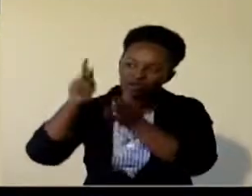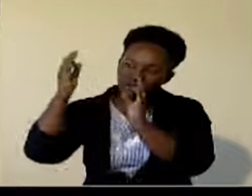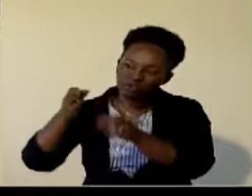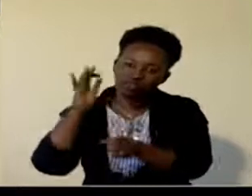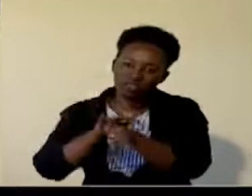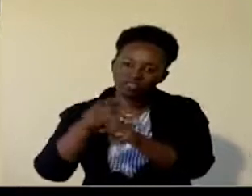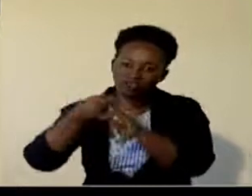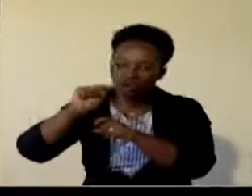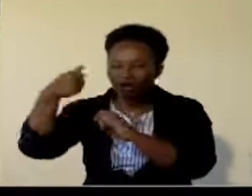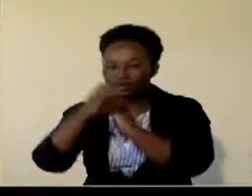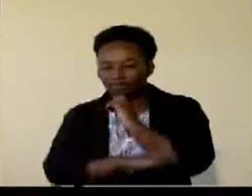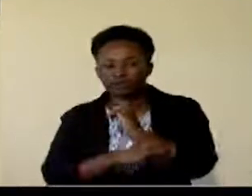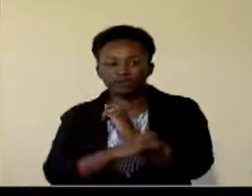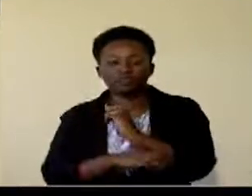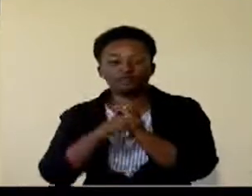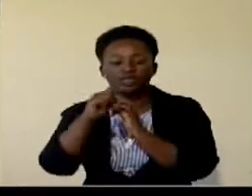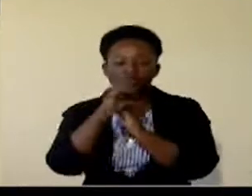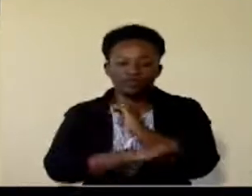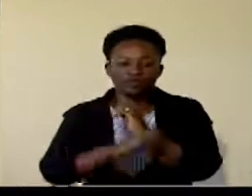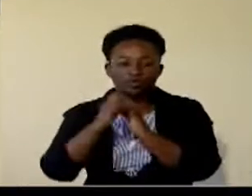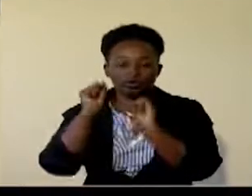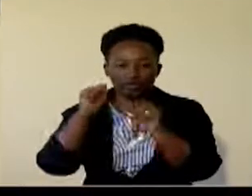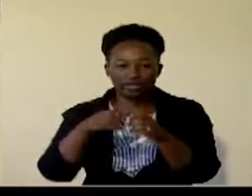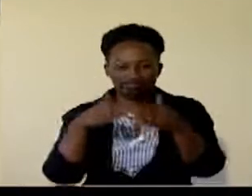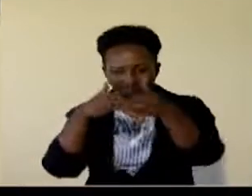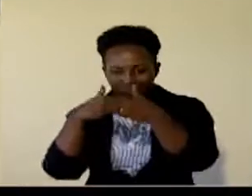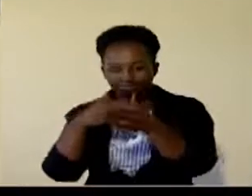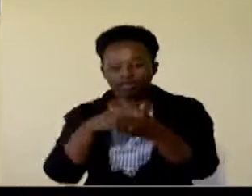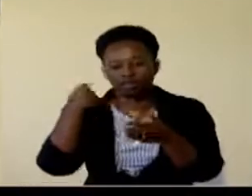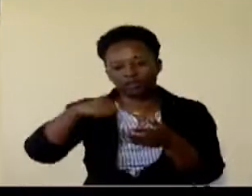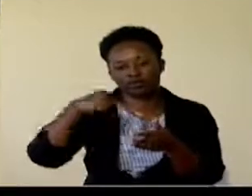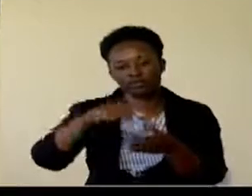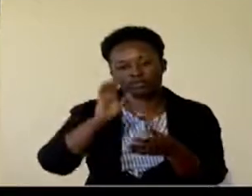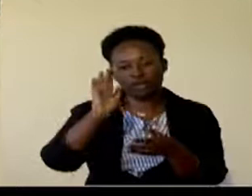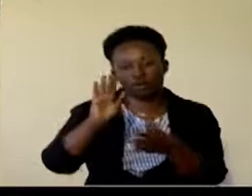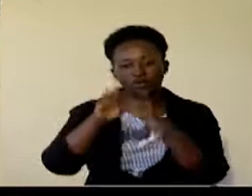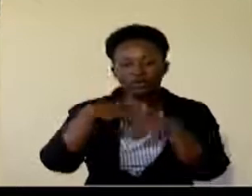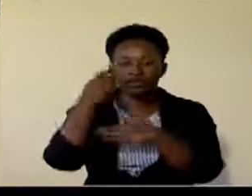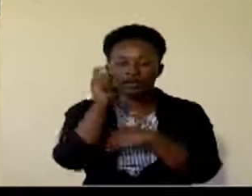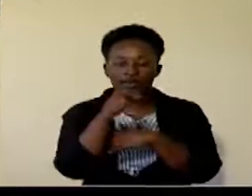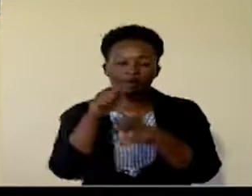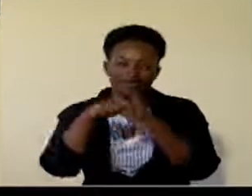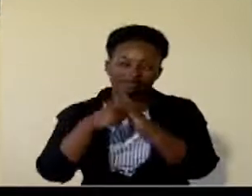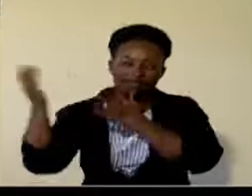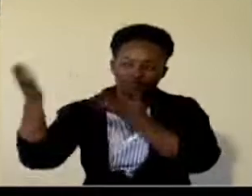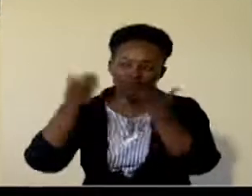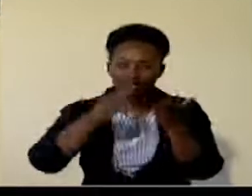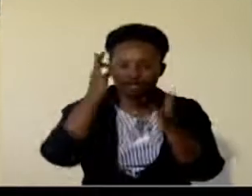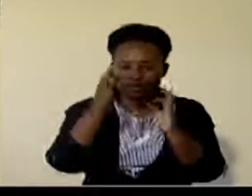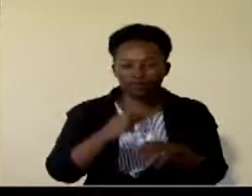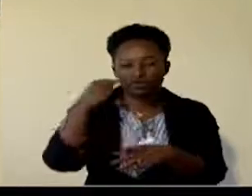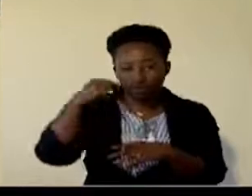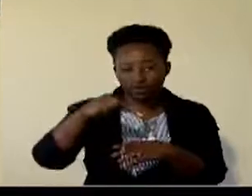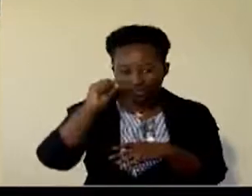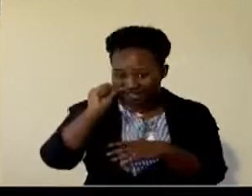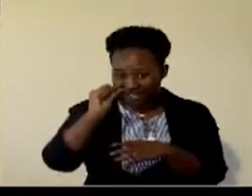may adopt an import quota. It limits on the quantity. Now, people will start importing less, and this will